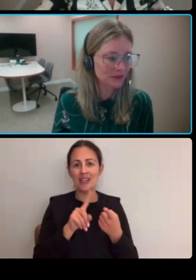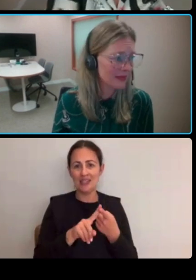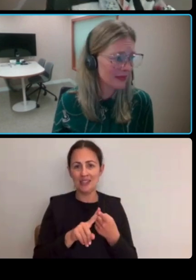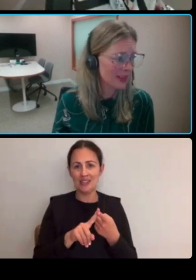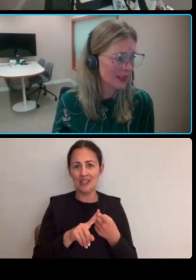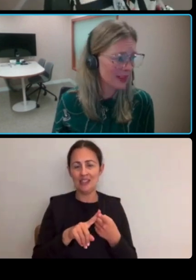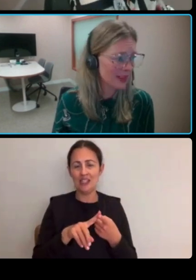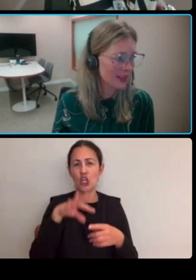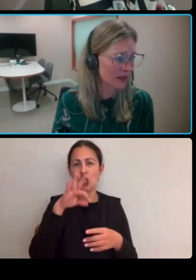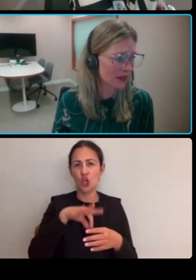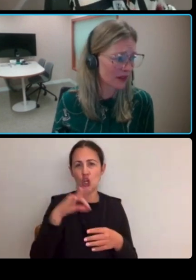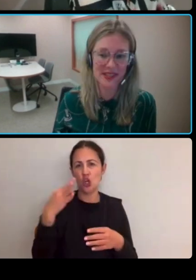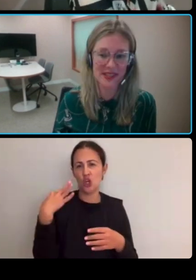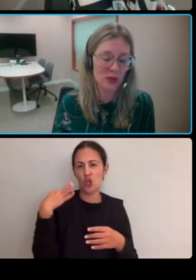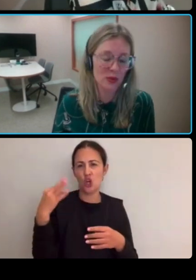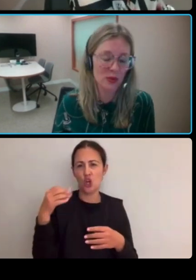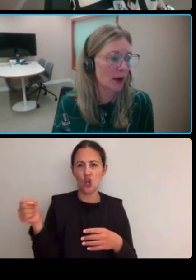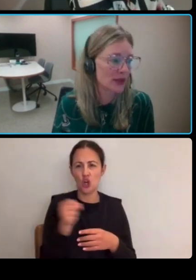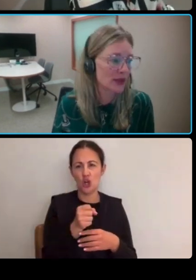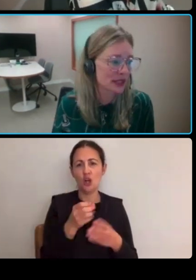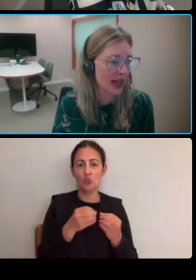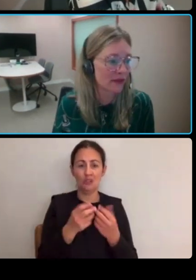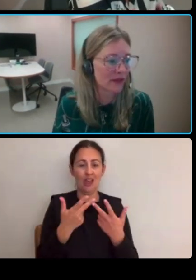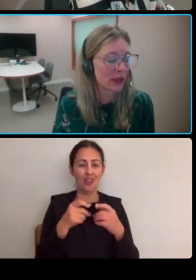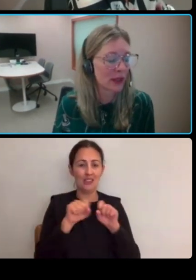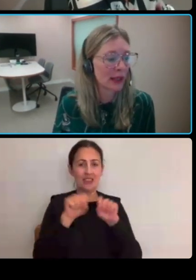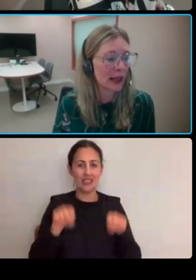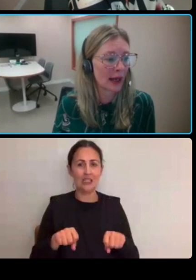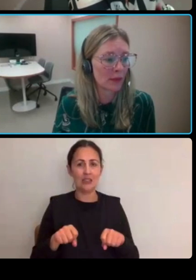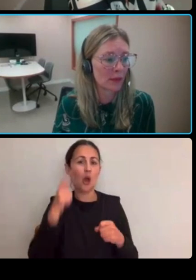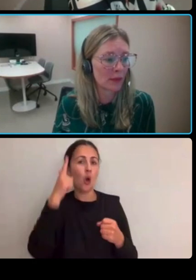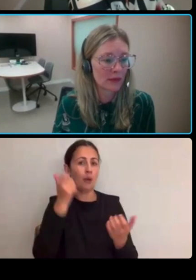under several other Commonwealth schemes, we are proposing to have